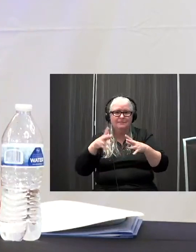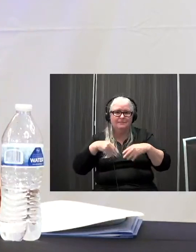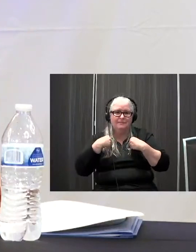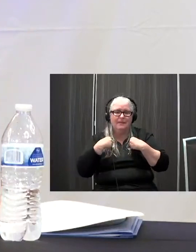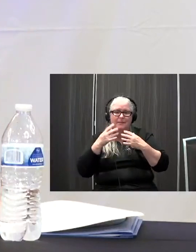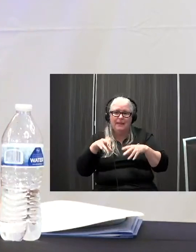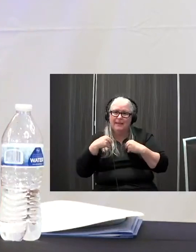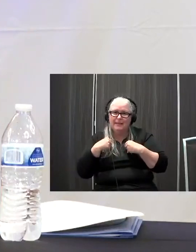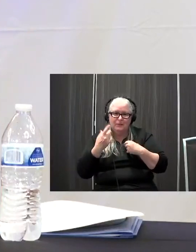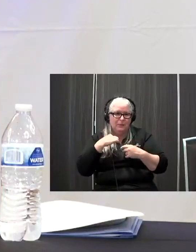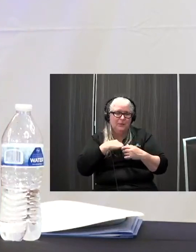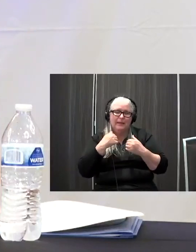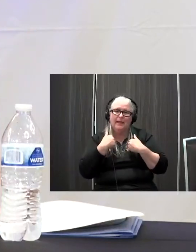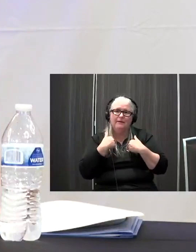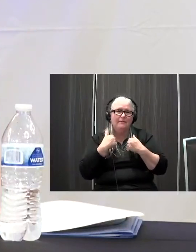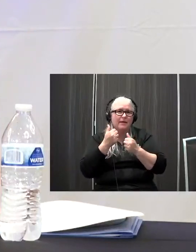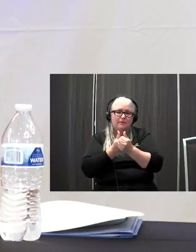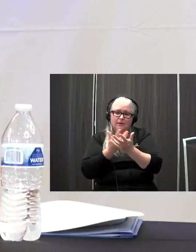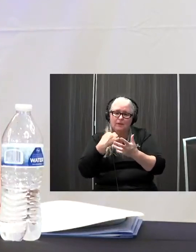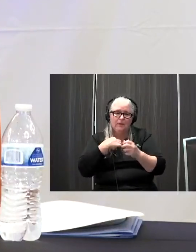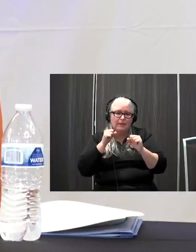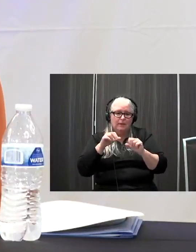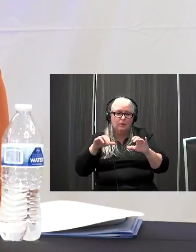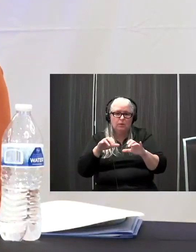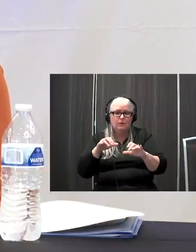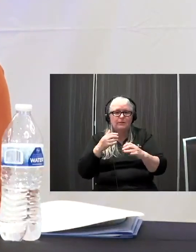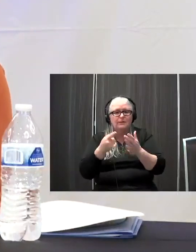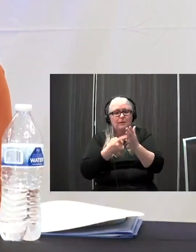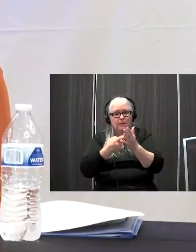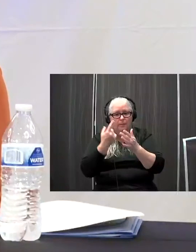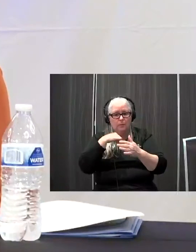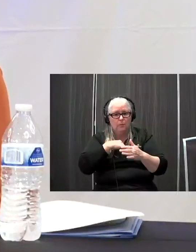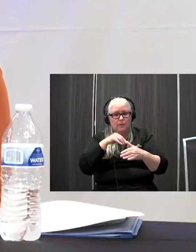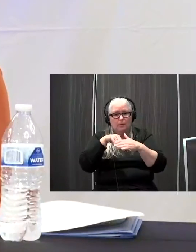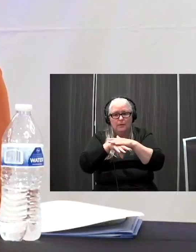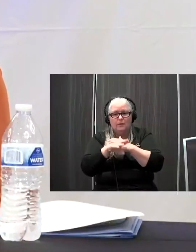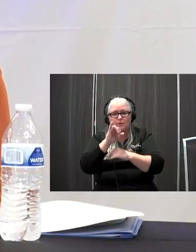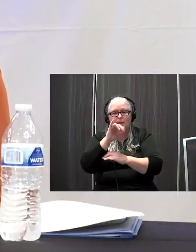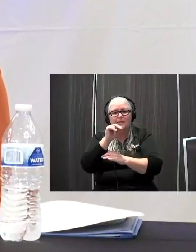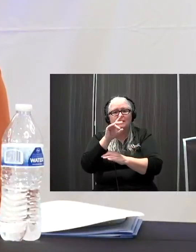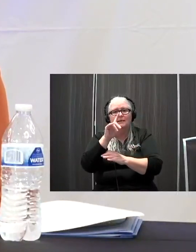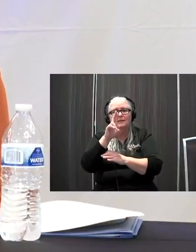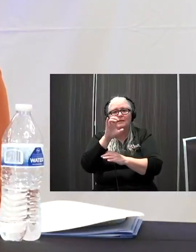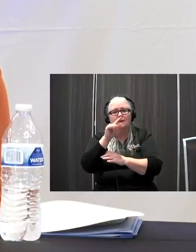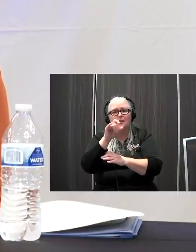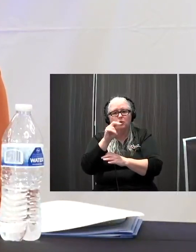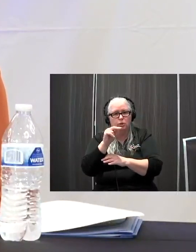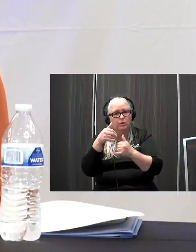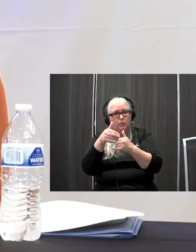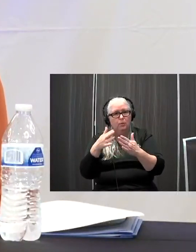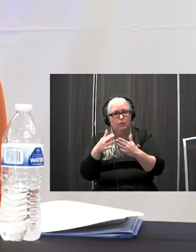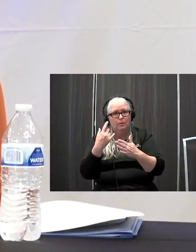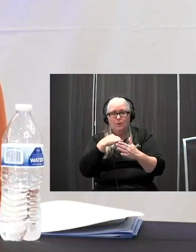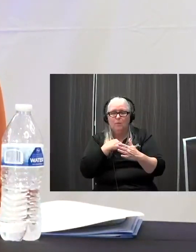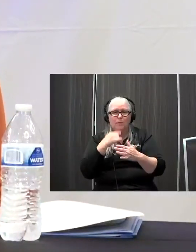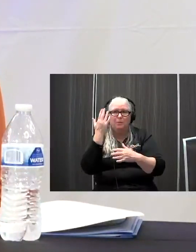We have as much as we can do. Sometimes we go into the induction room with him. We were holding him down, and that was horrible to have to try to